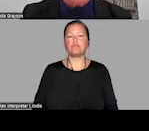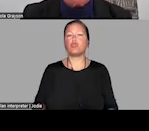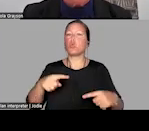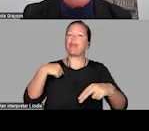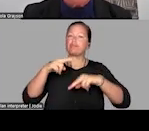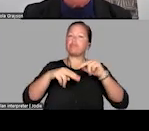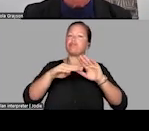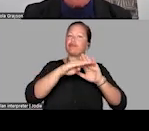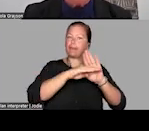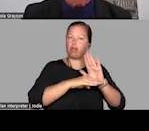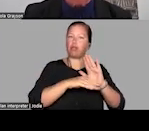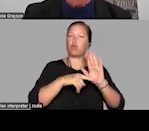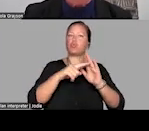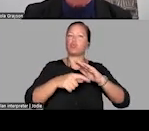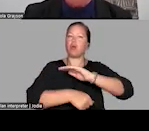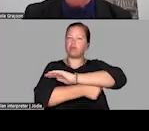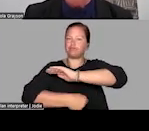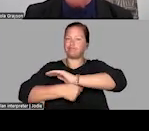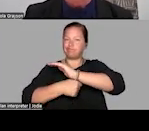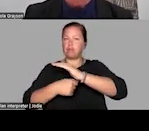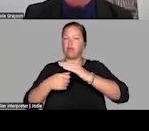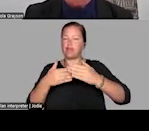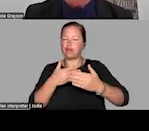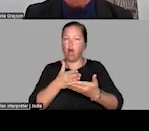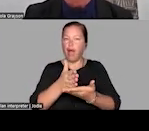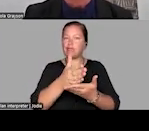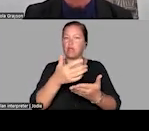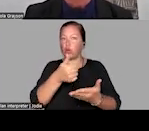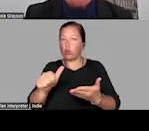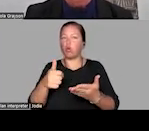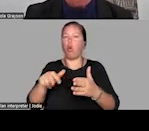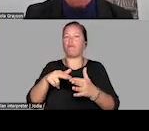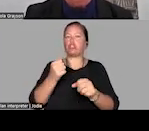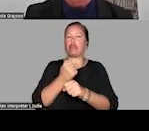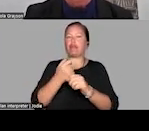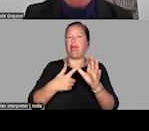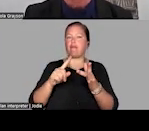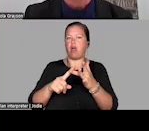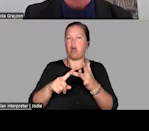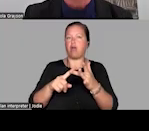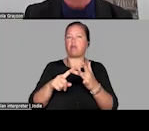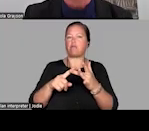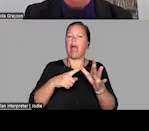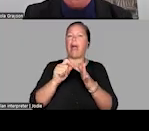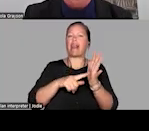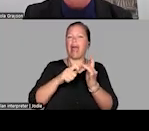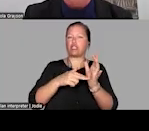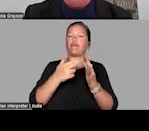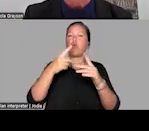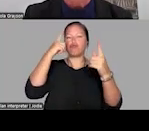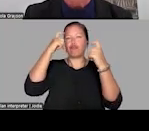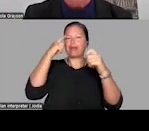principles intended to underpin policy and guidance on the development and use of generative AI applications for creative